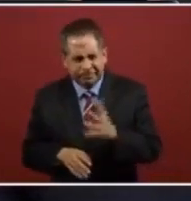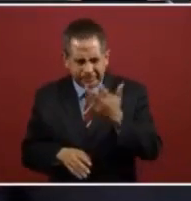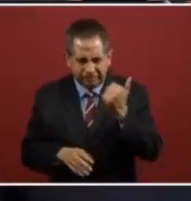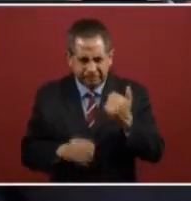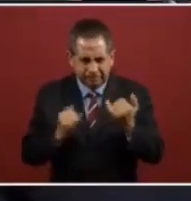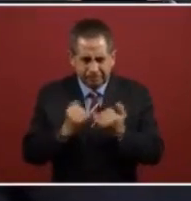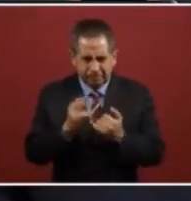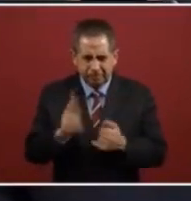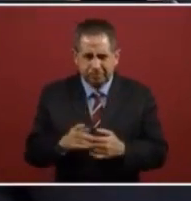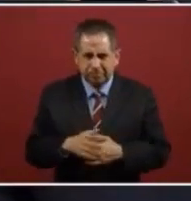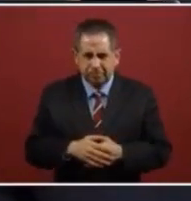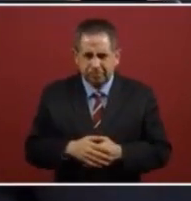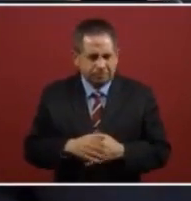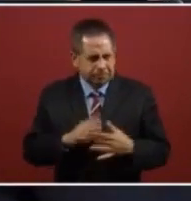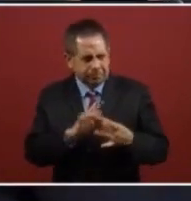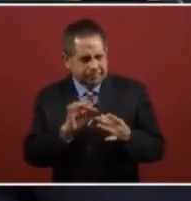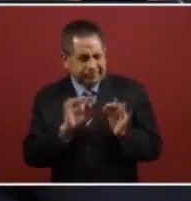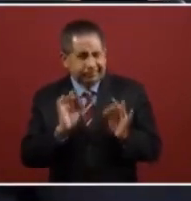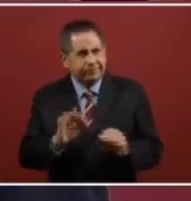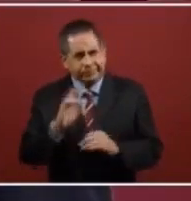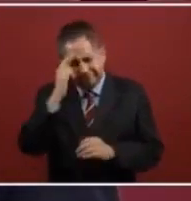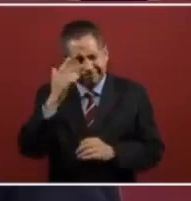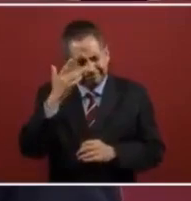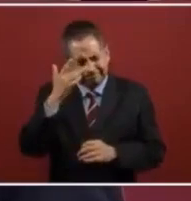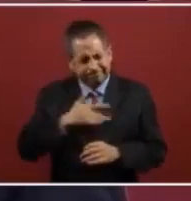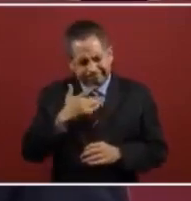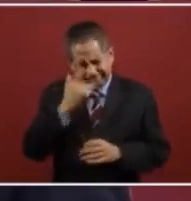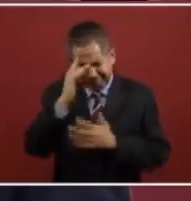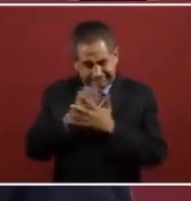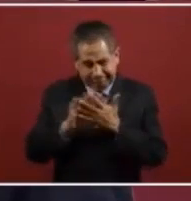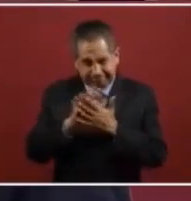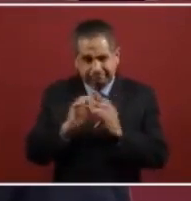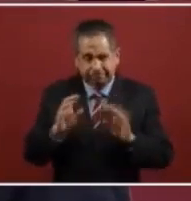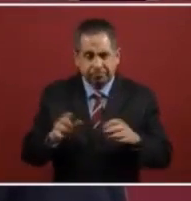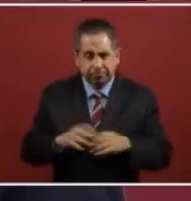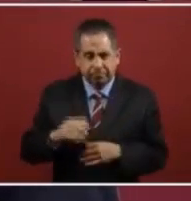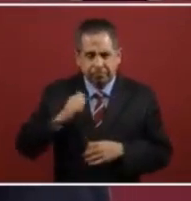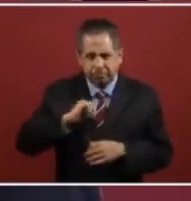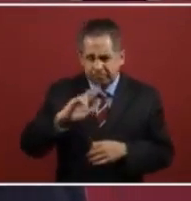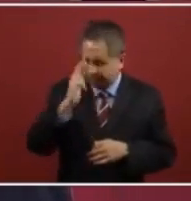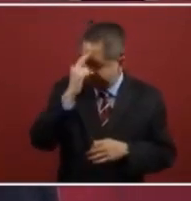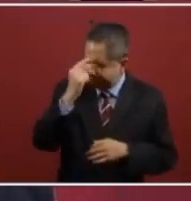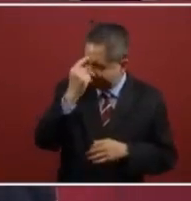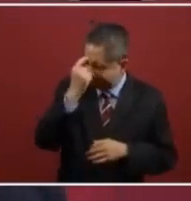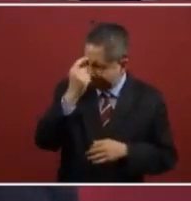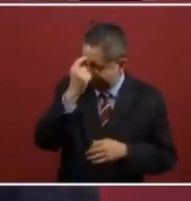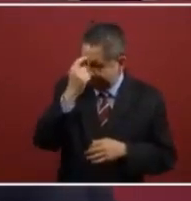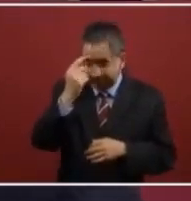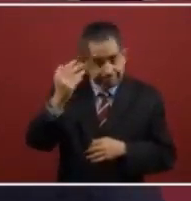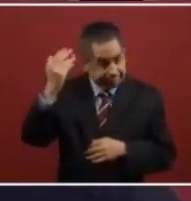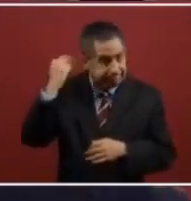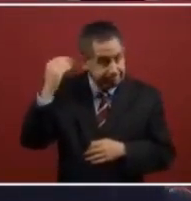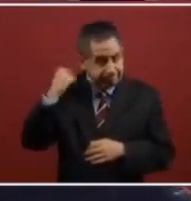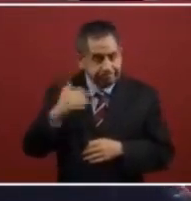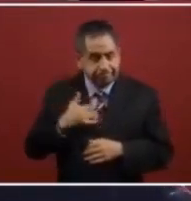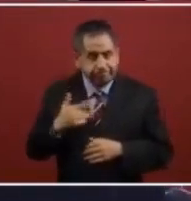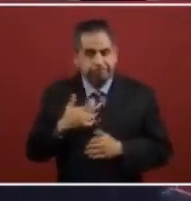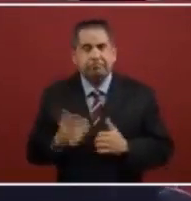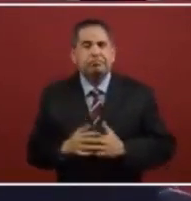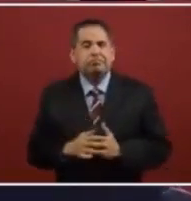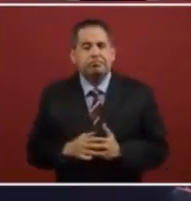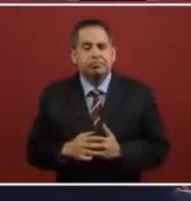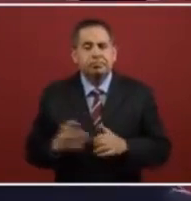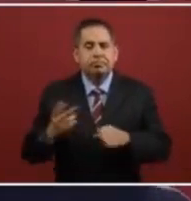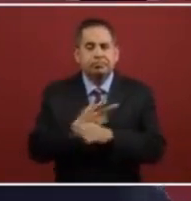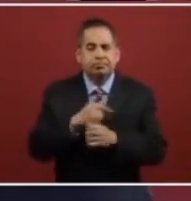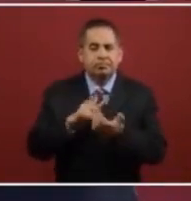it. mi It might referencia, be the pero similar reference, but siempre it tuve might not be en exact. la cabeza But I've always had in my lo que le